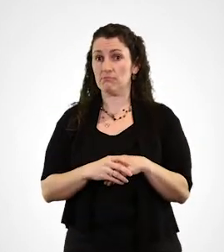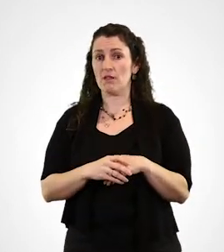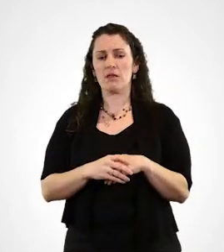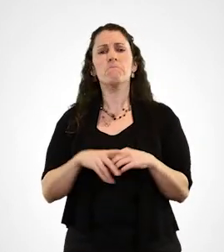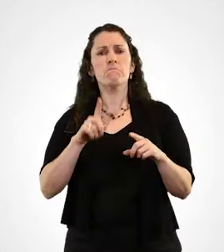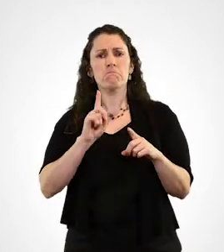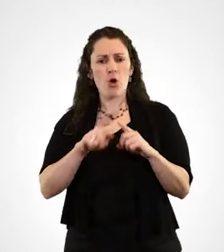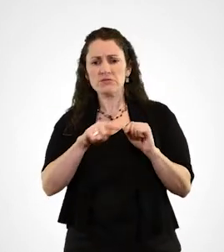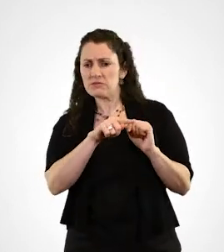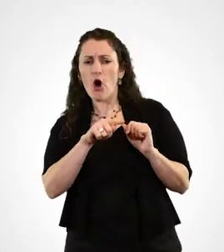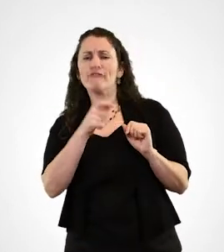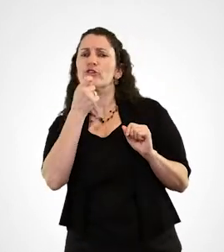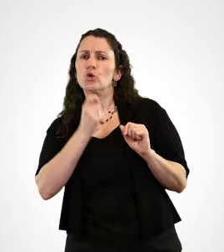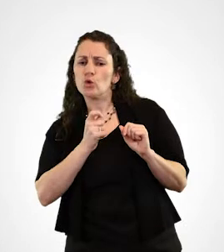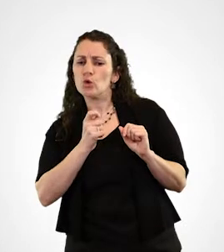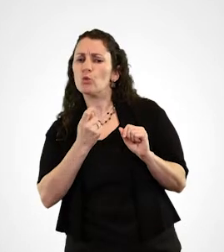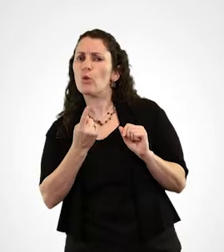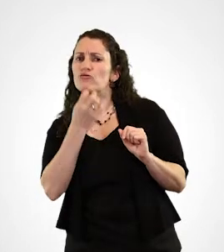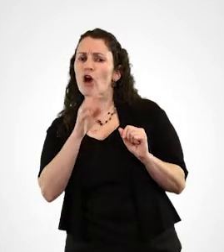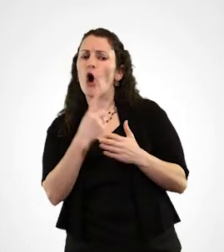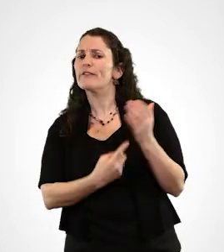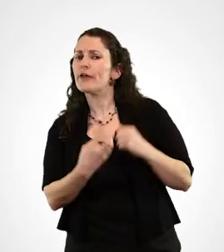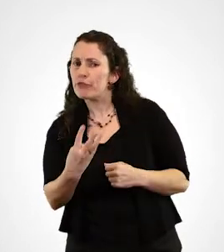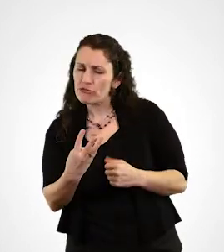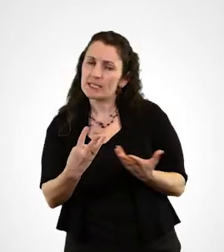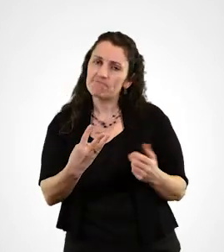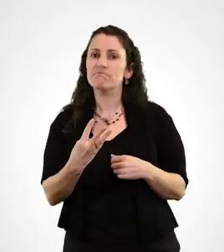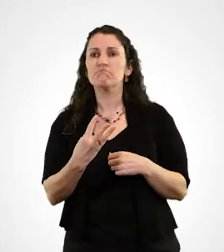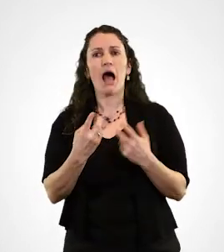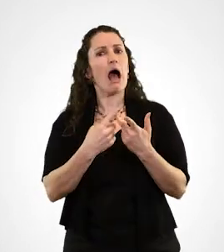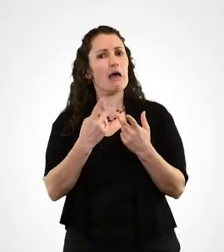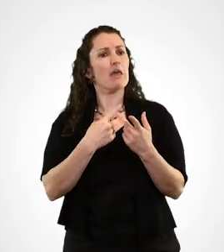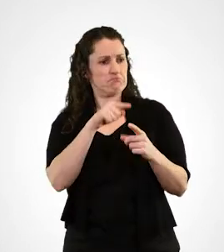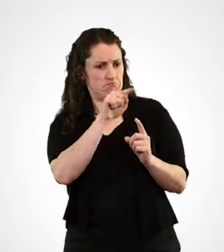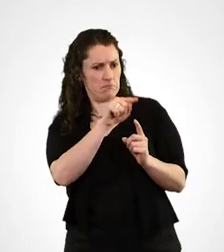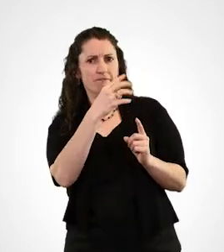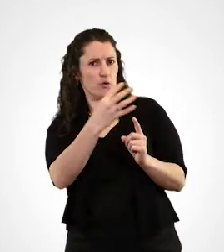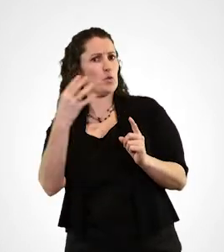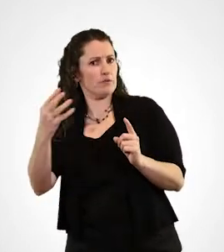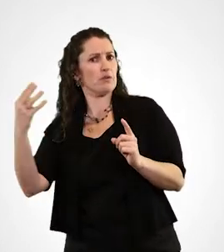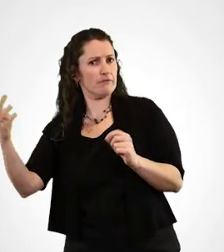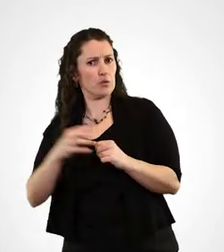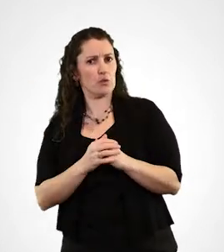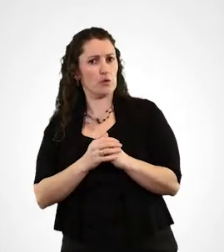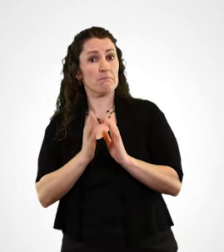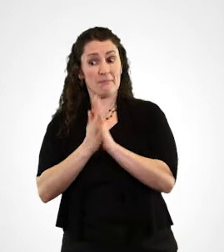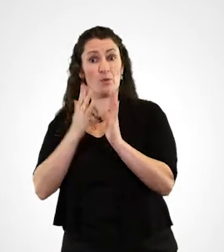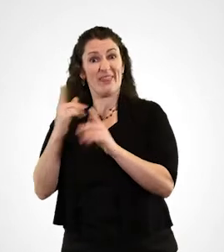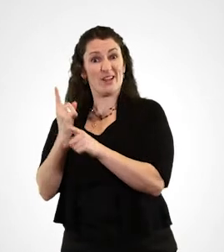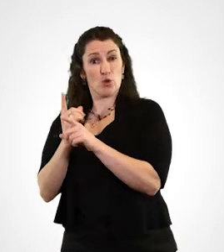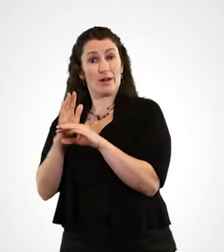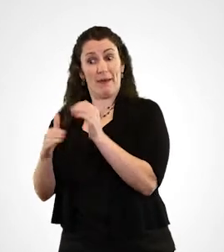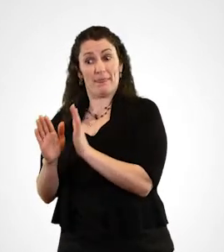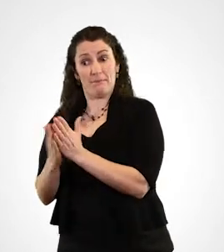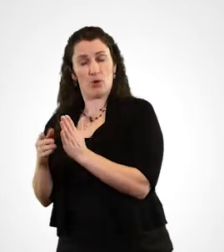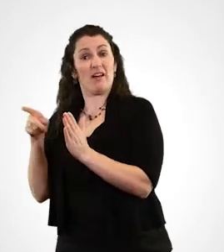most of the children are using 4 of the new words that they've learned during the spontaneous talk about the